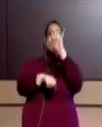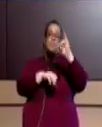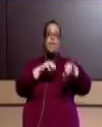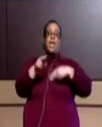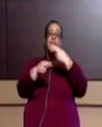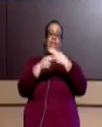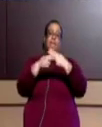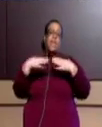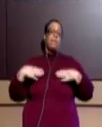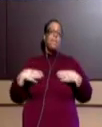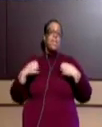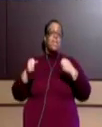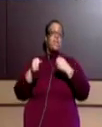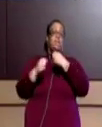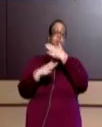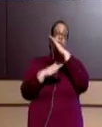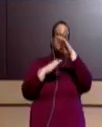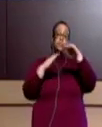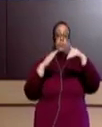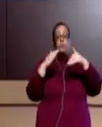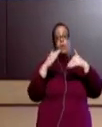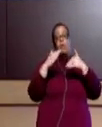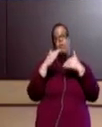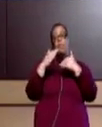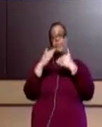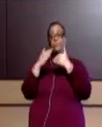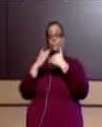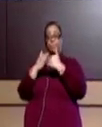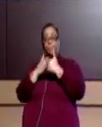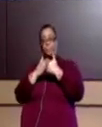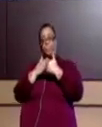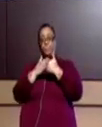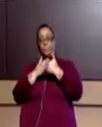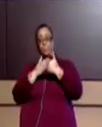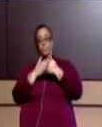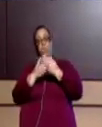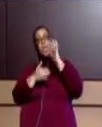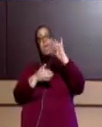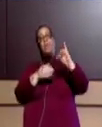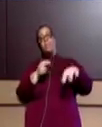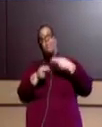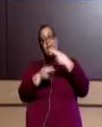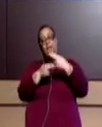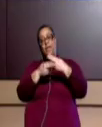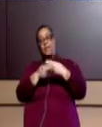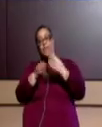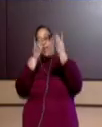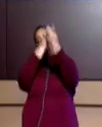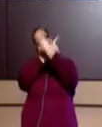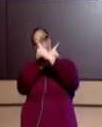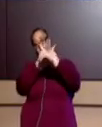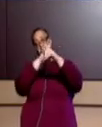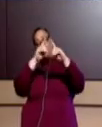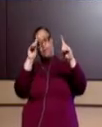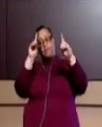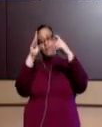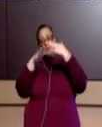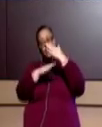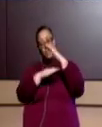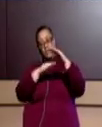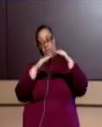name heals all. That yeah. name heals all. That name delivers. That